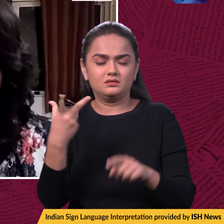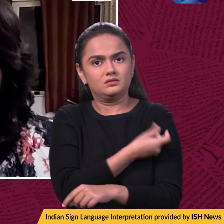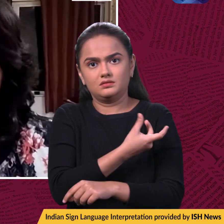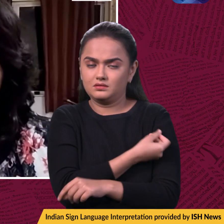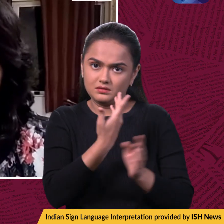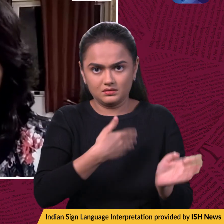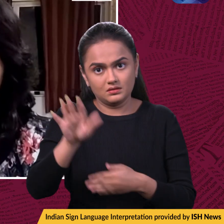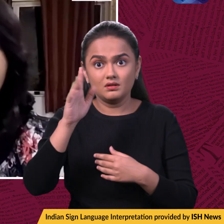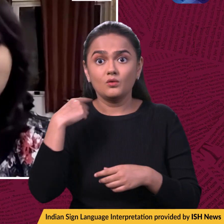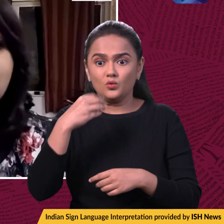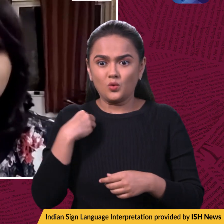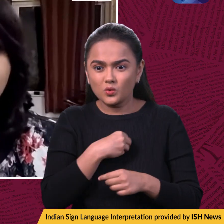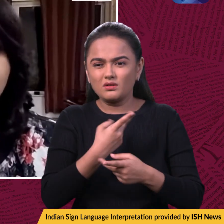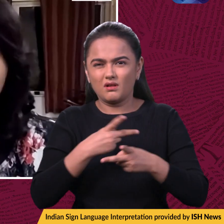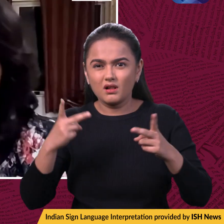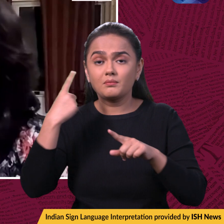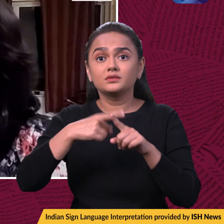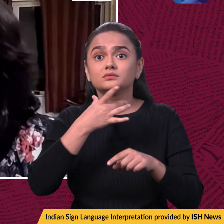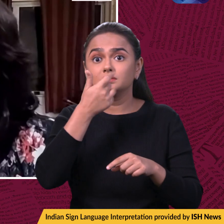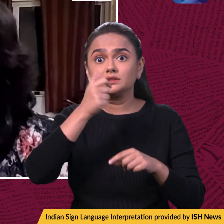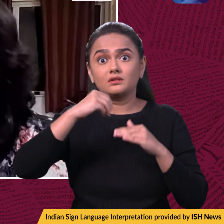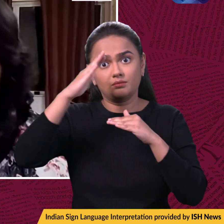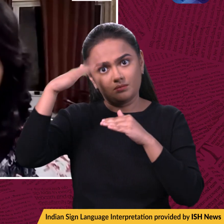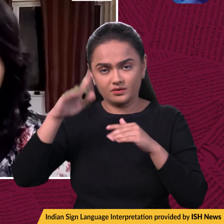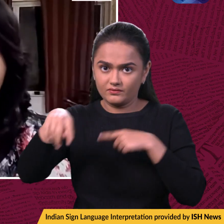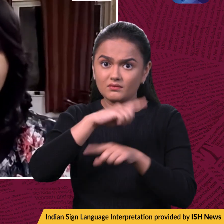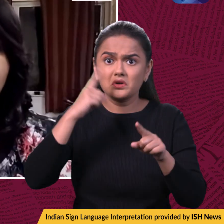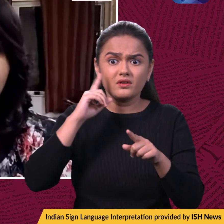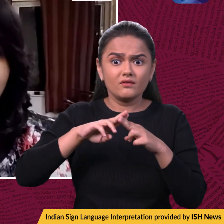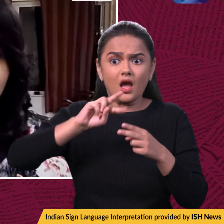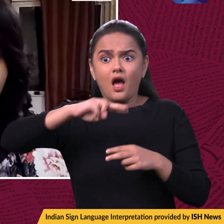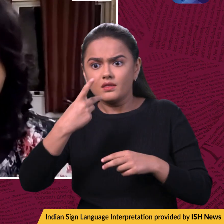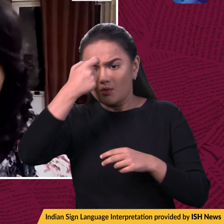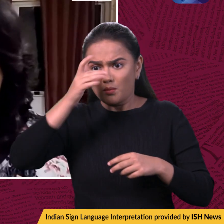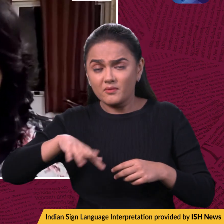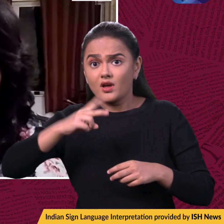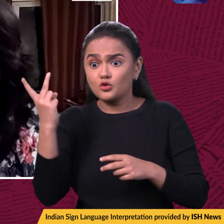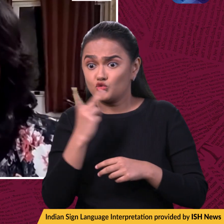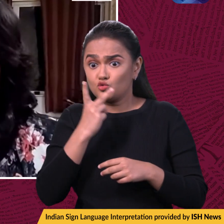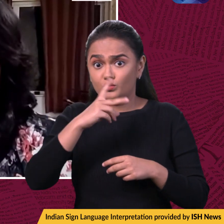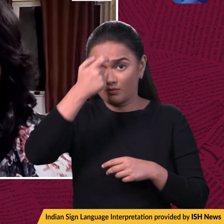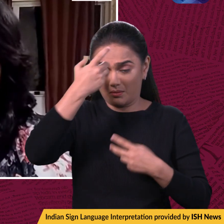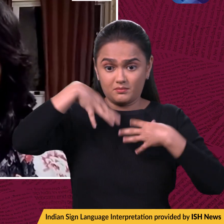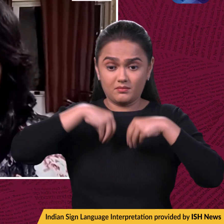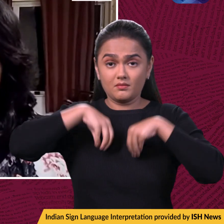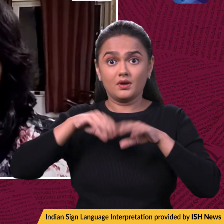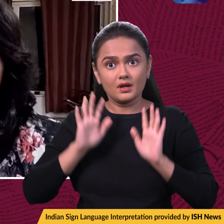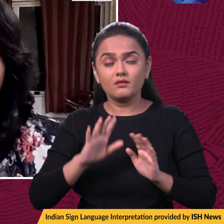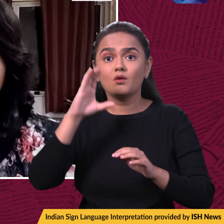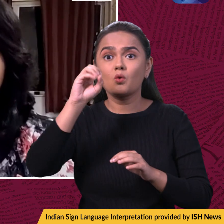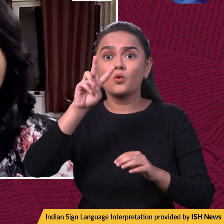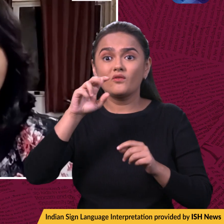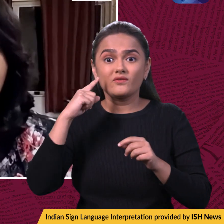booster shots to frontline workers and senior citizens with comorbidities from the 10th of January. Corbevax is